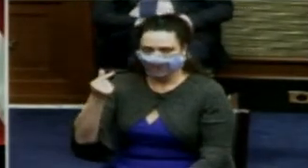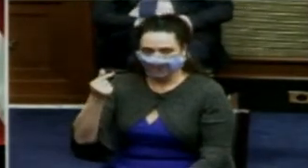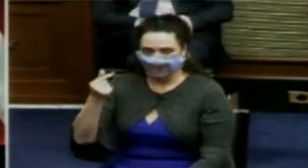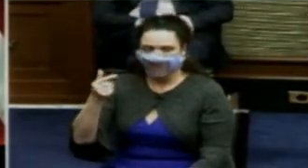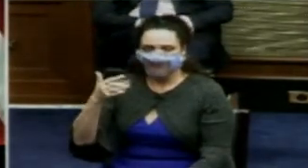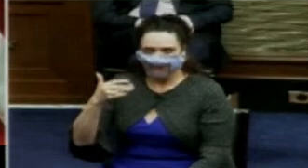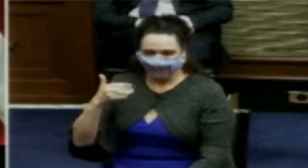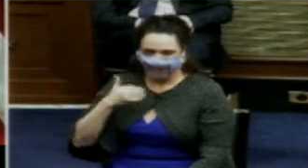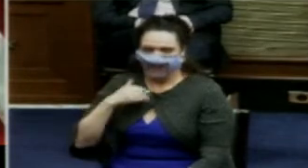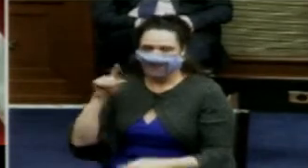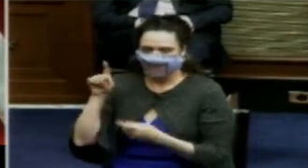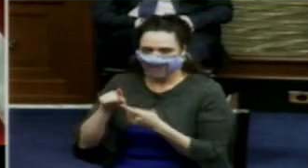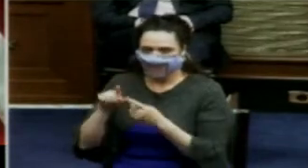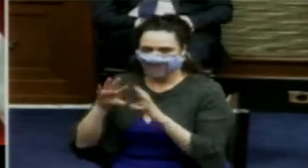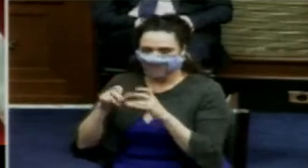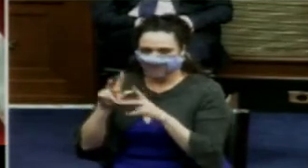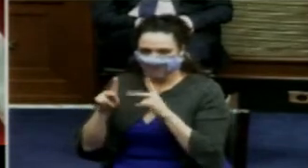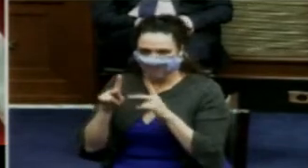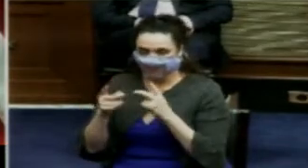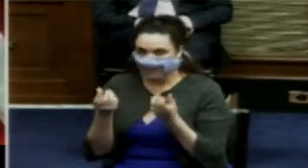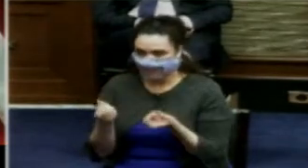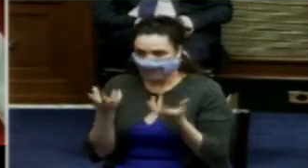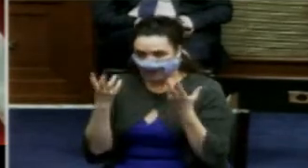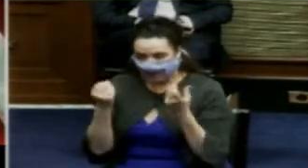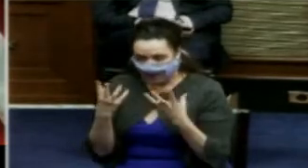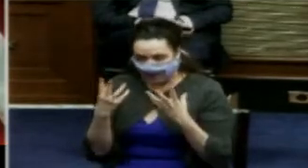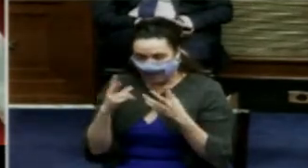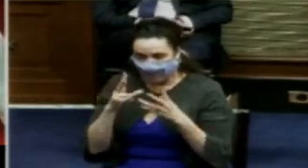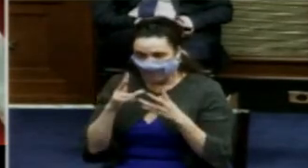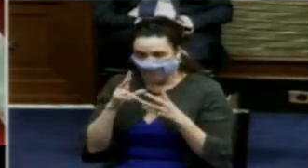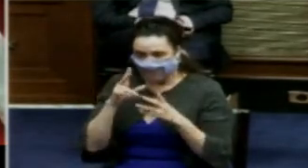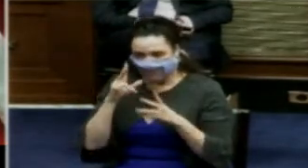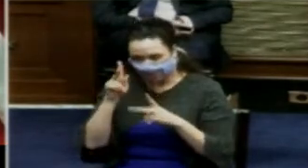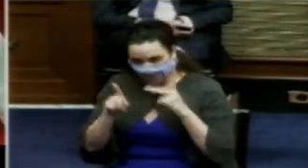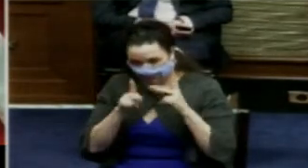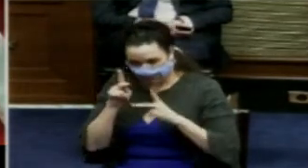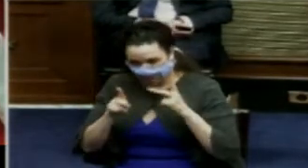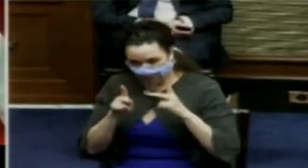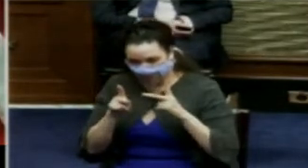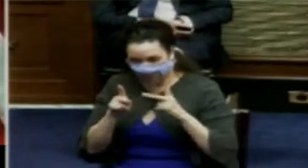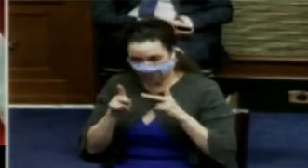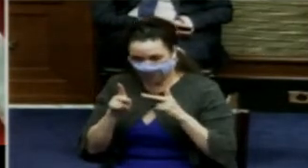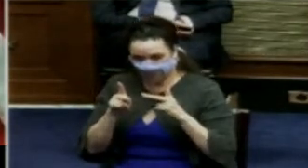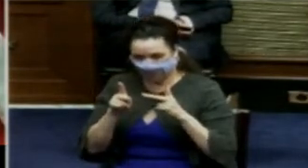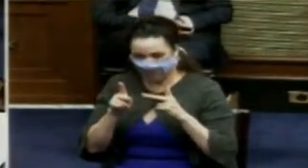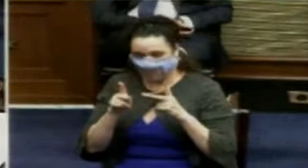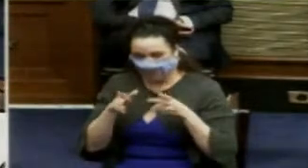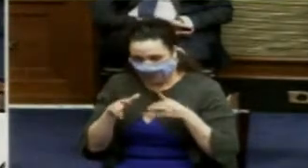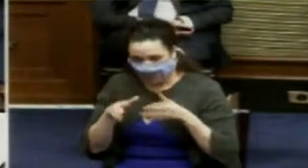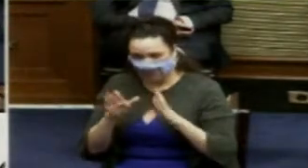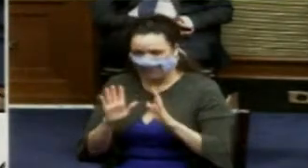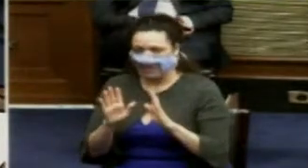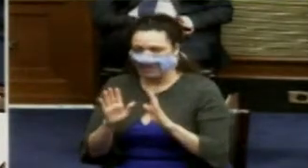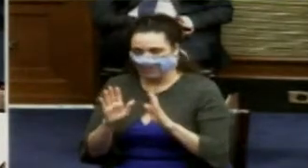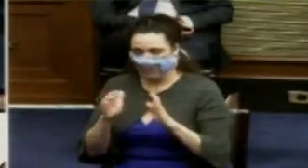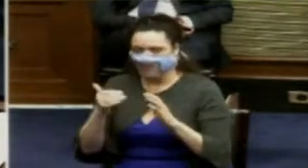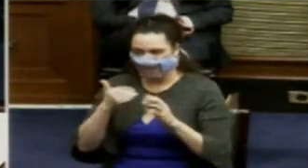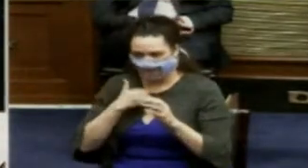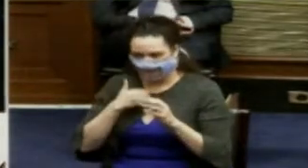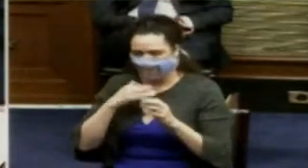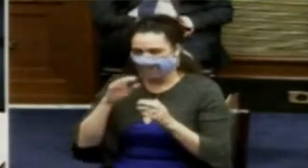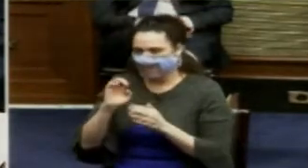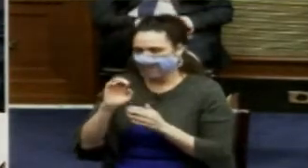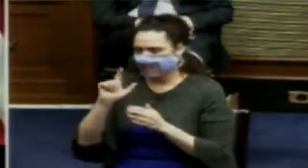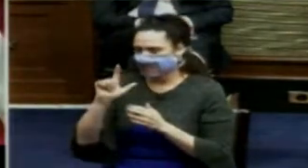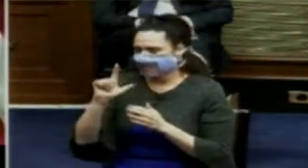many electors of the district which are entitled under the 23rd Amendment are there? 3 electors, Congressman.